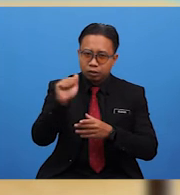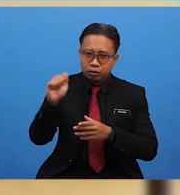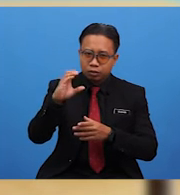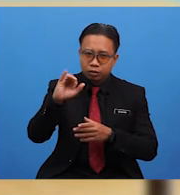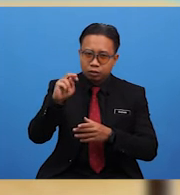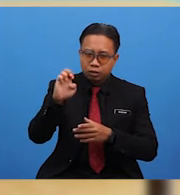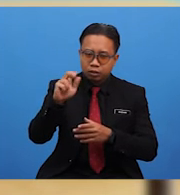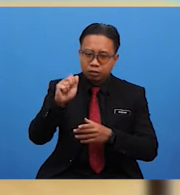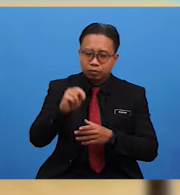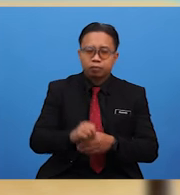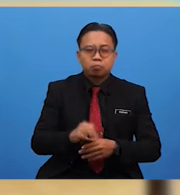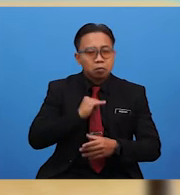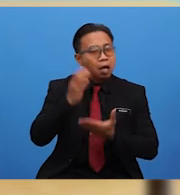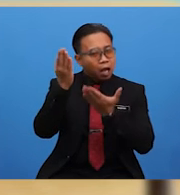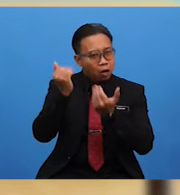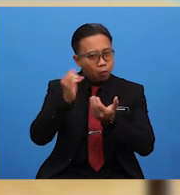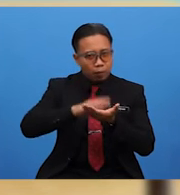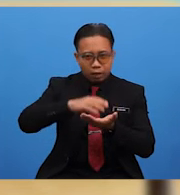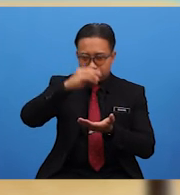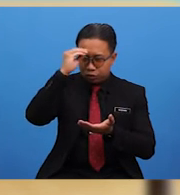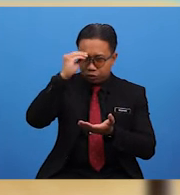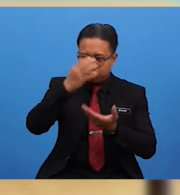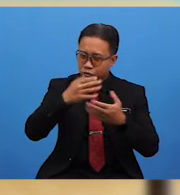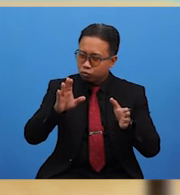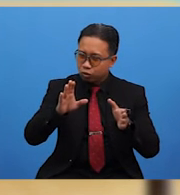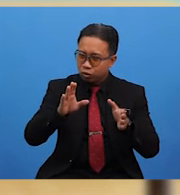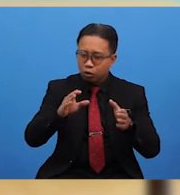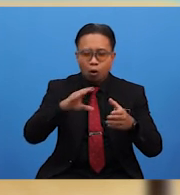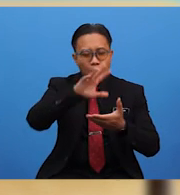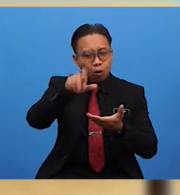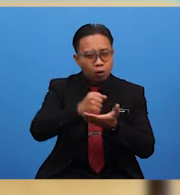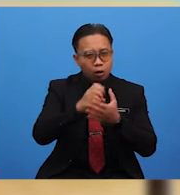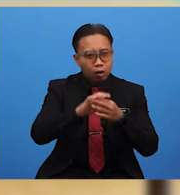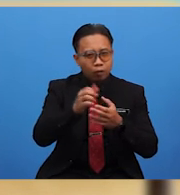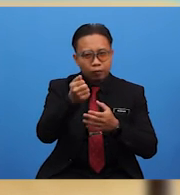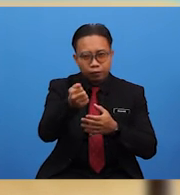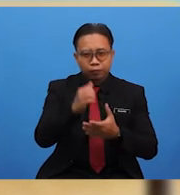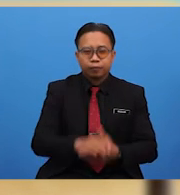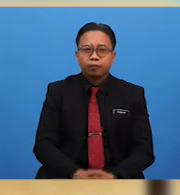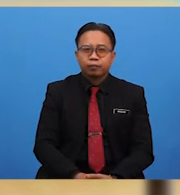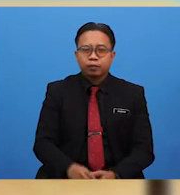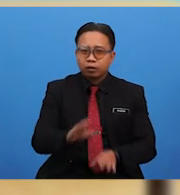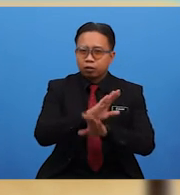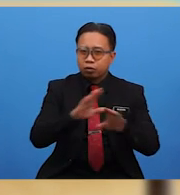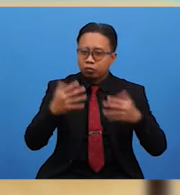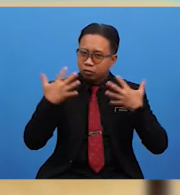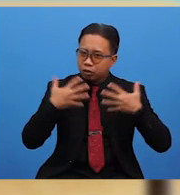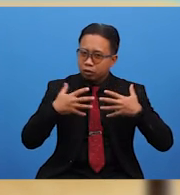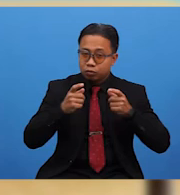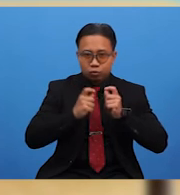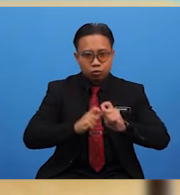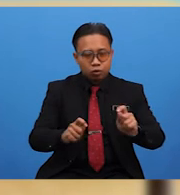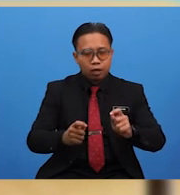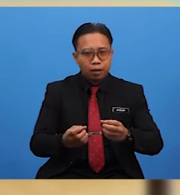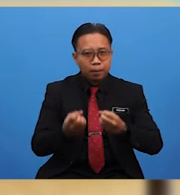I really hope this lesson has been a fruitful session for all of you out there. Don't be afraid to try out